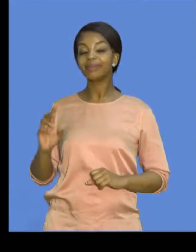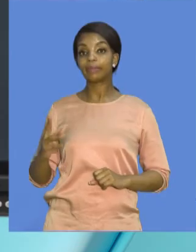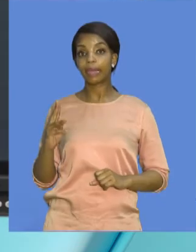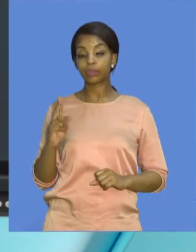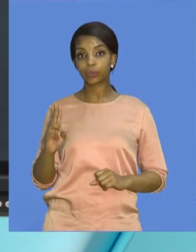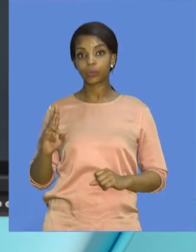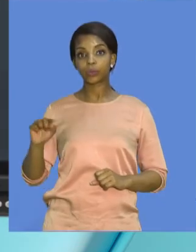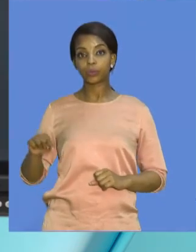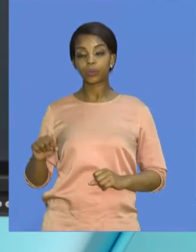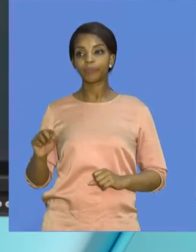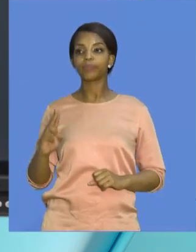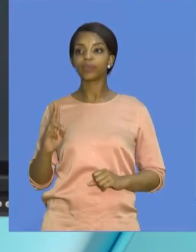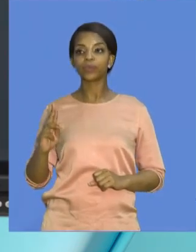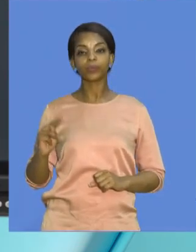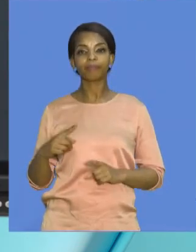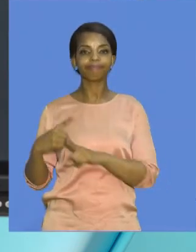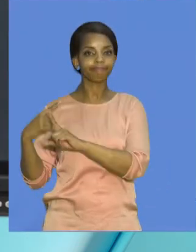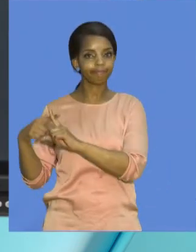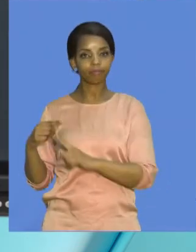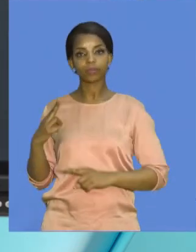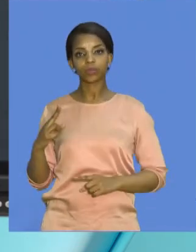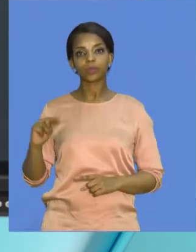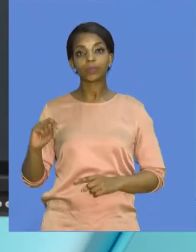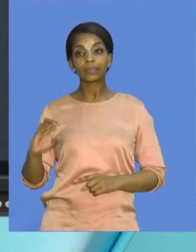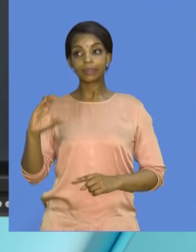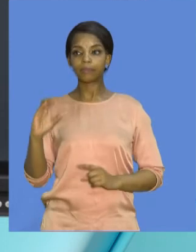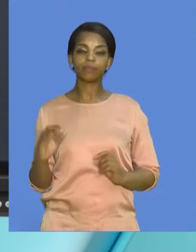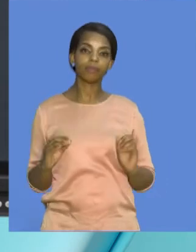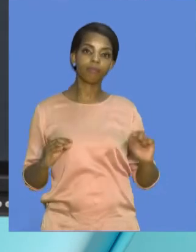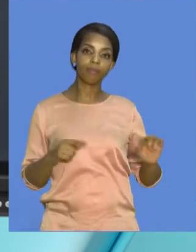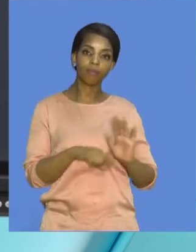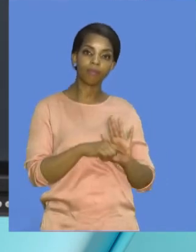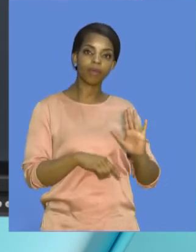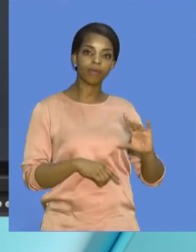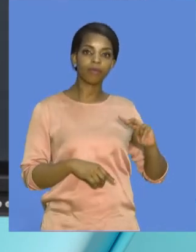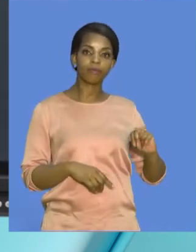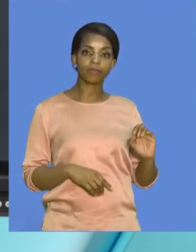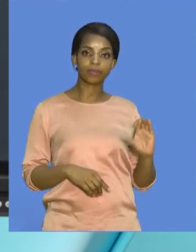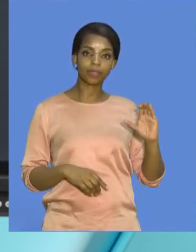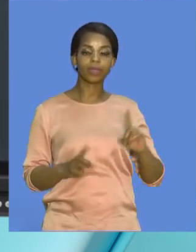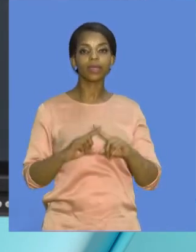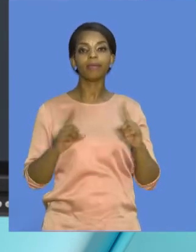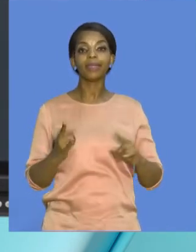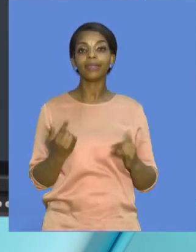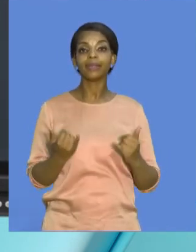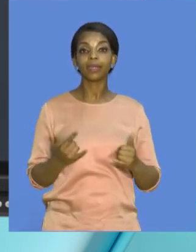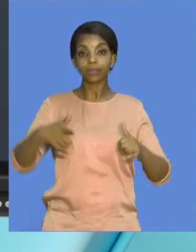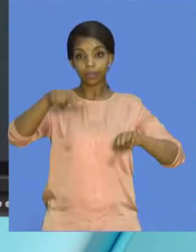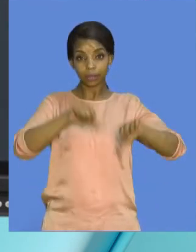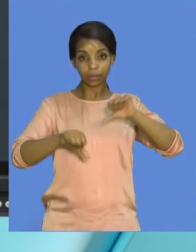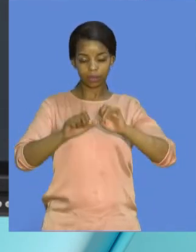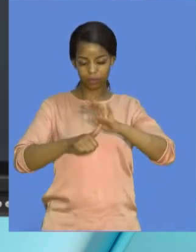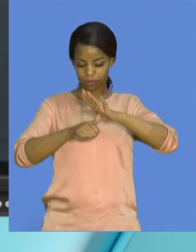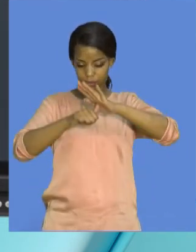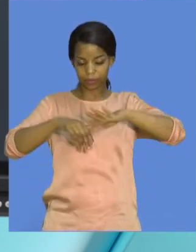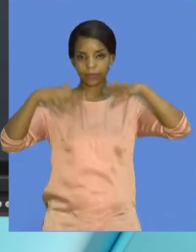of measurement, in terms of magnitude of quantities, in science, units are a very important or